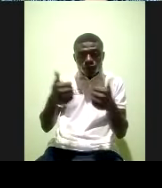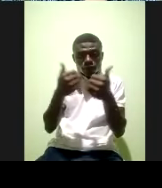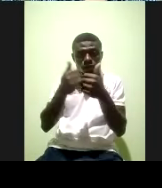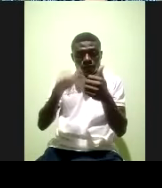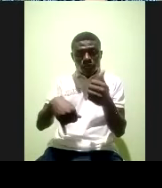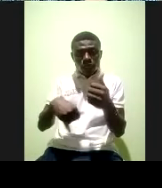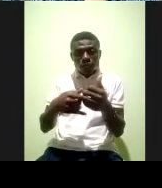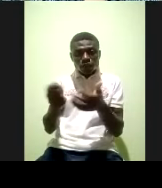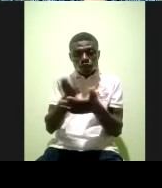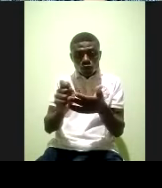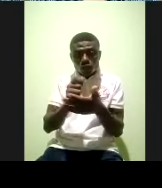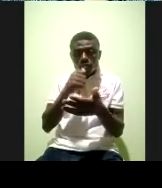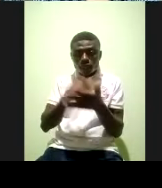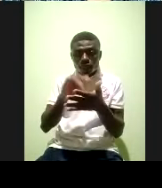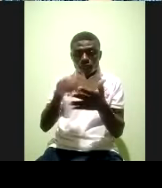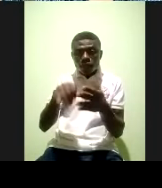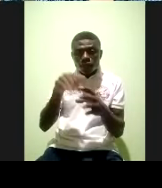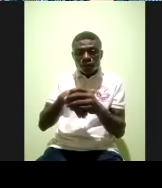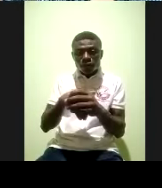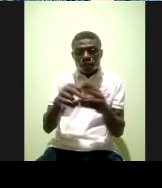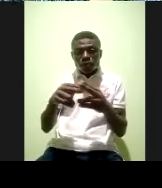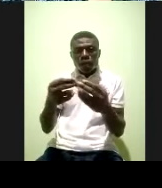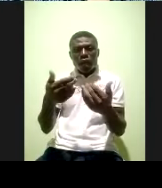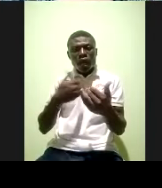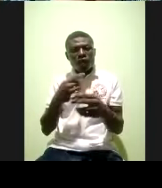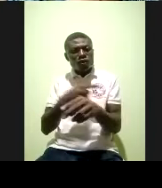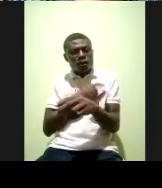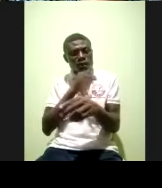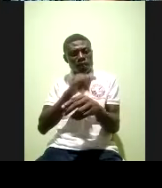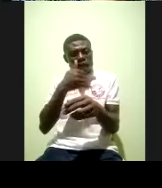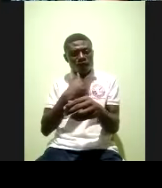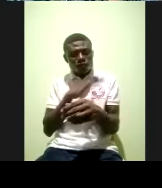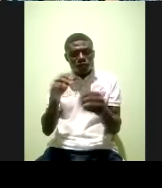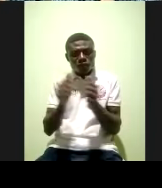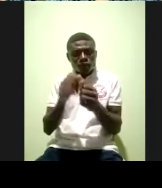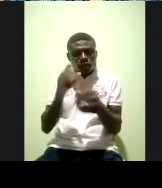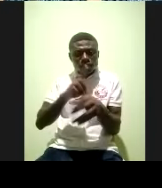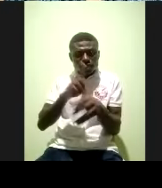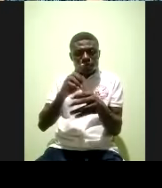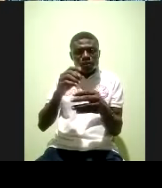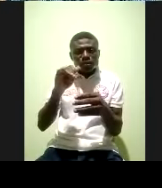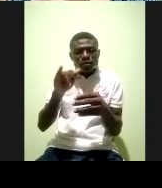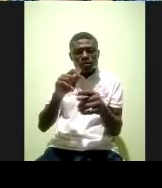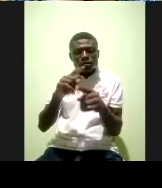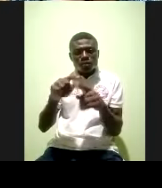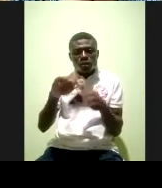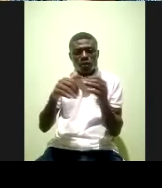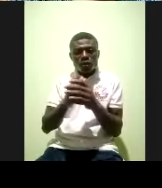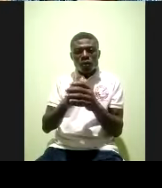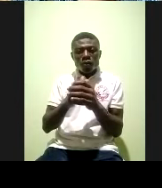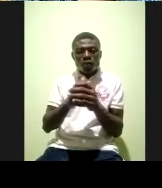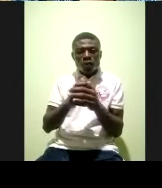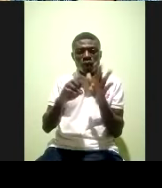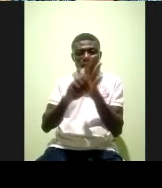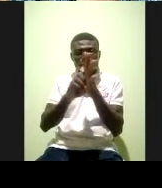the reversals continue longer than average range in children with learning disabilities. But when the kids, this is an example